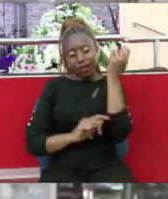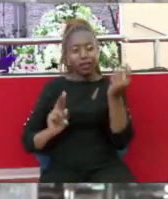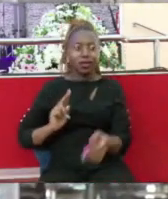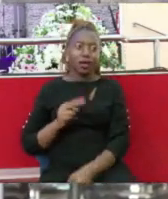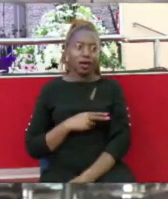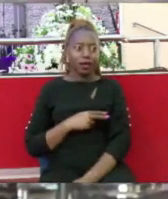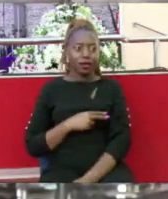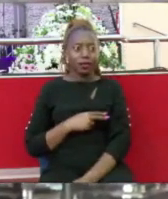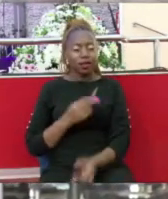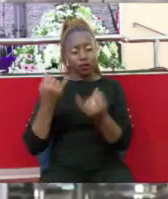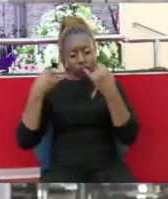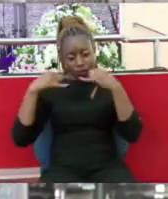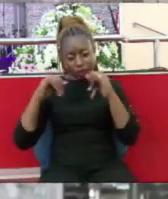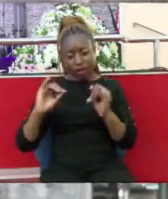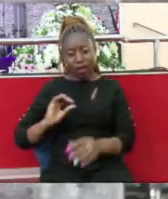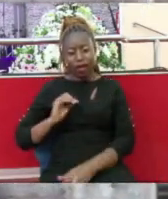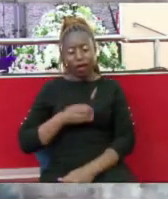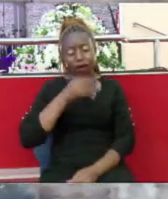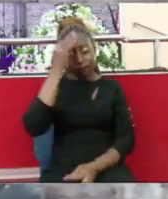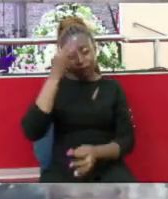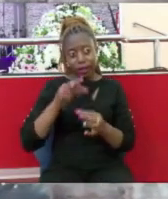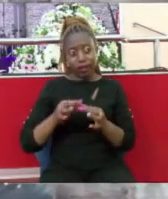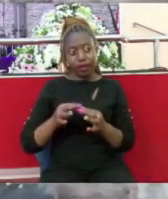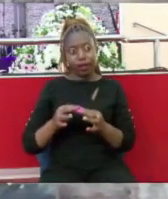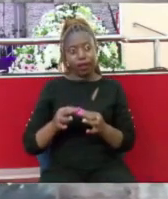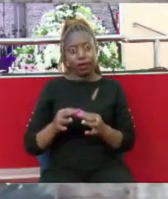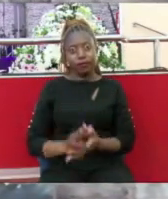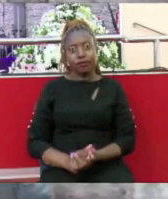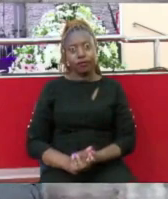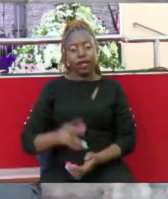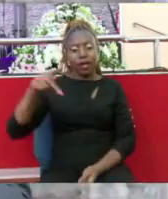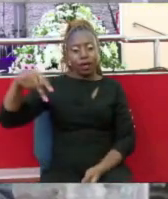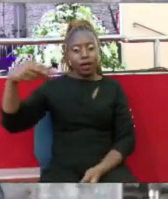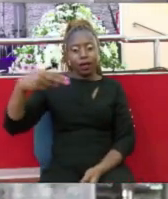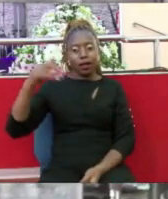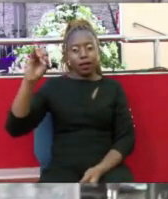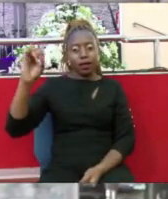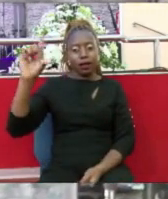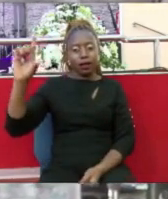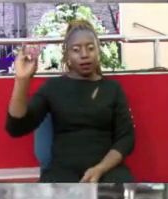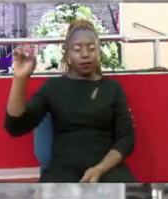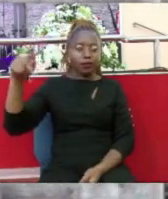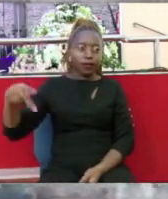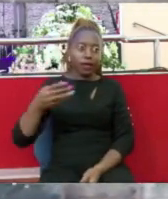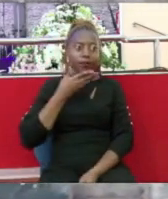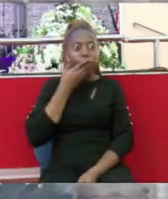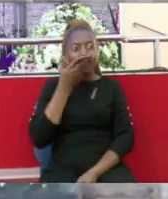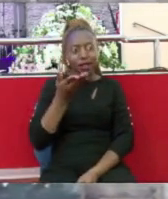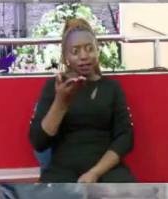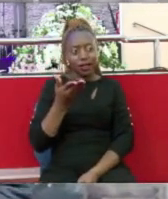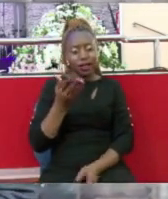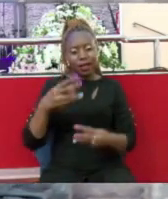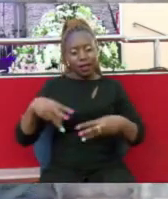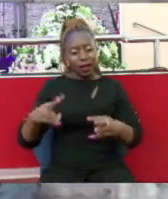our faith. Na ili aone imani yetu. And Philip answered. Filipo akajibu. In an answer that doesn't show faith. Kwa